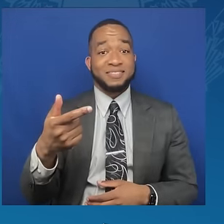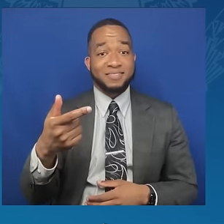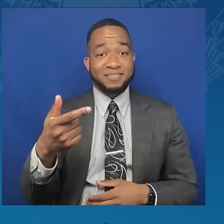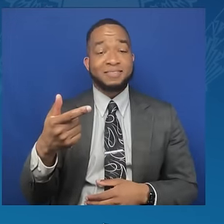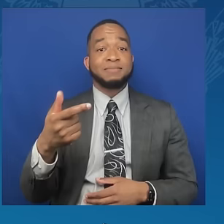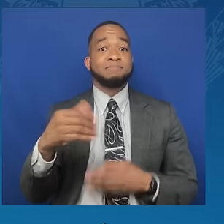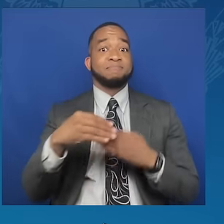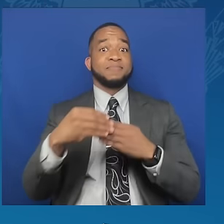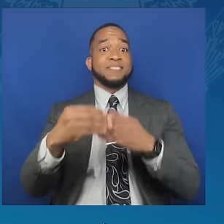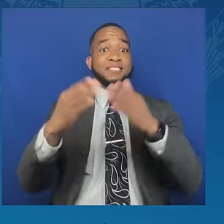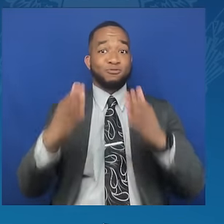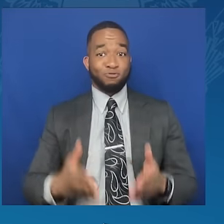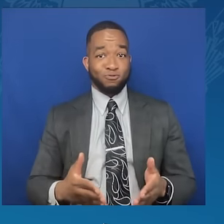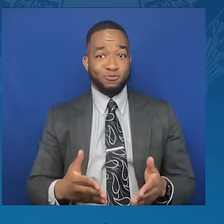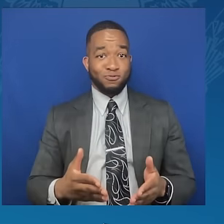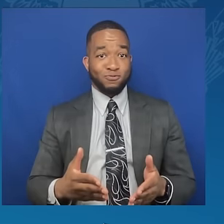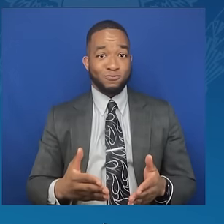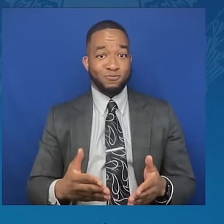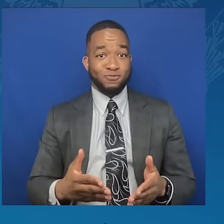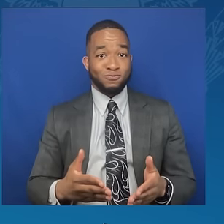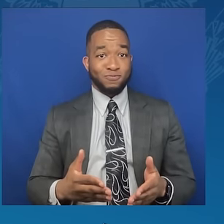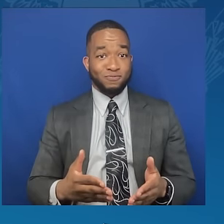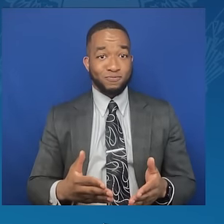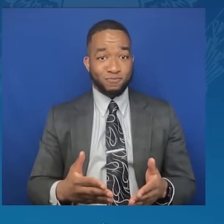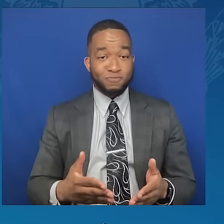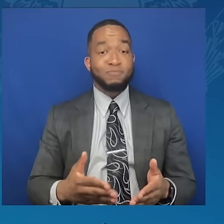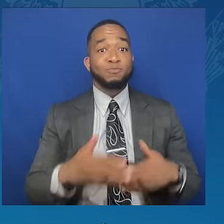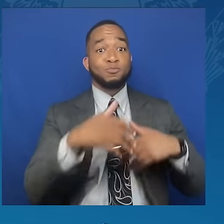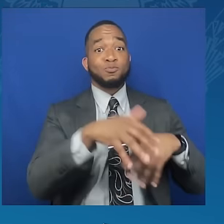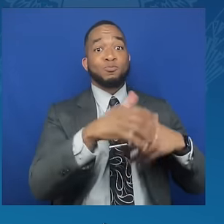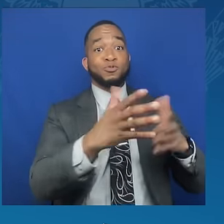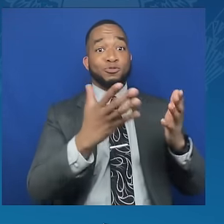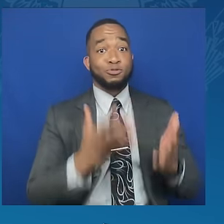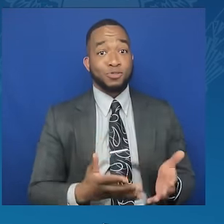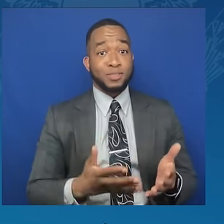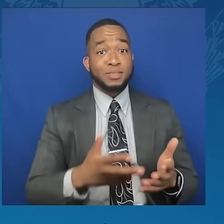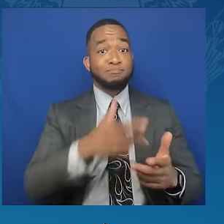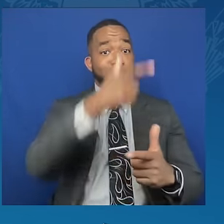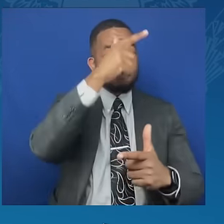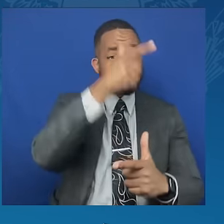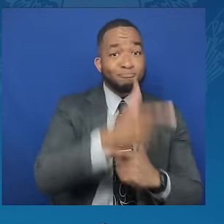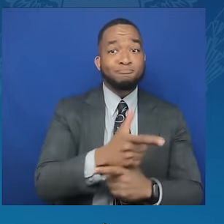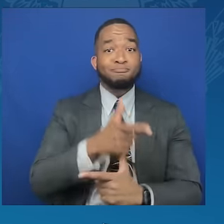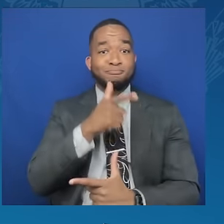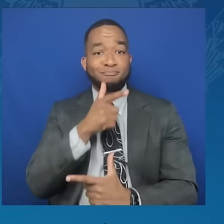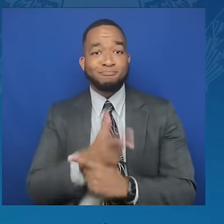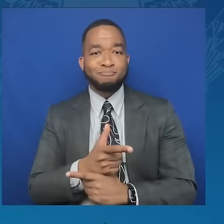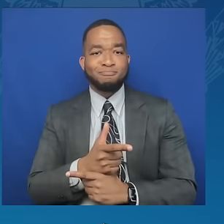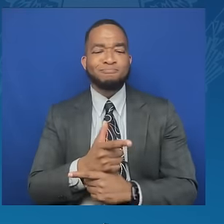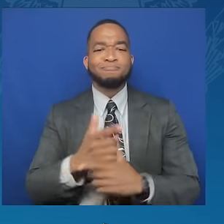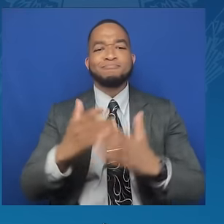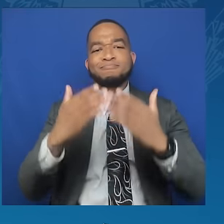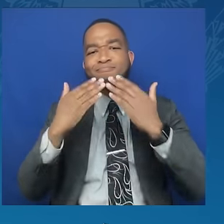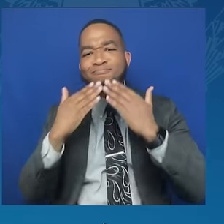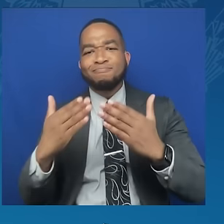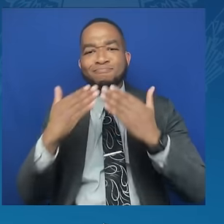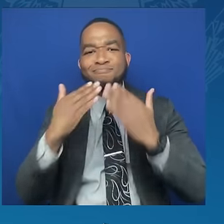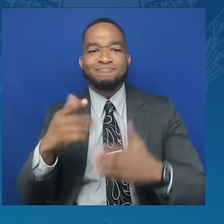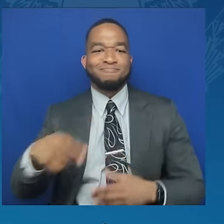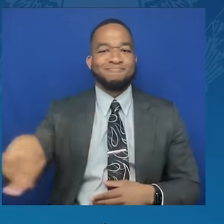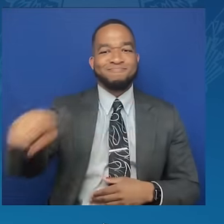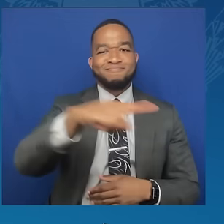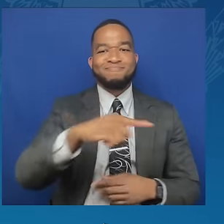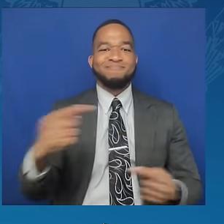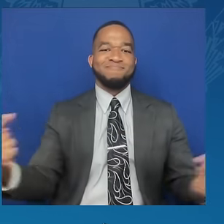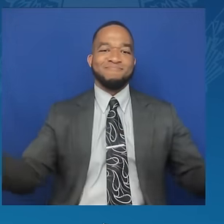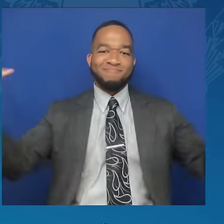sisters, thank you for returning to the bridge. For democracy and